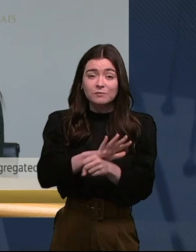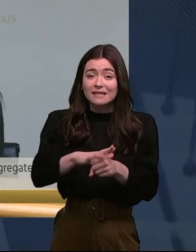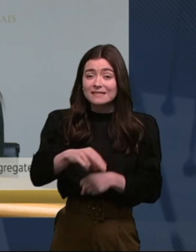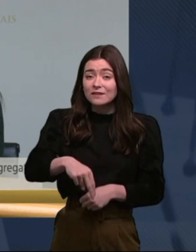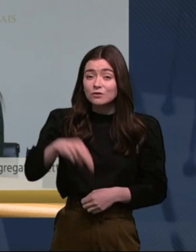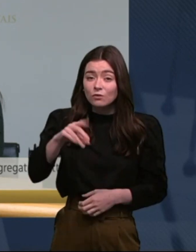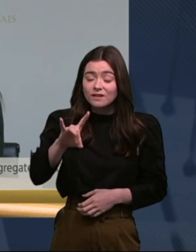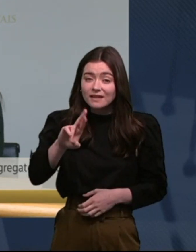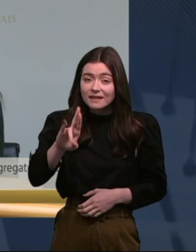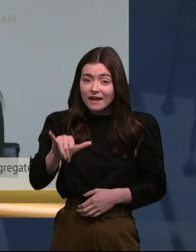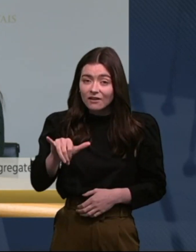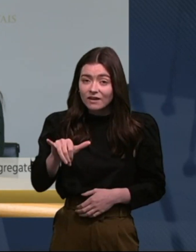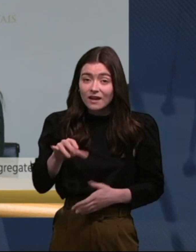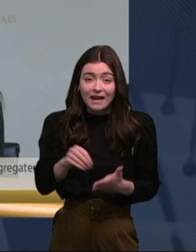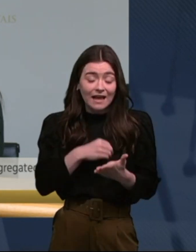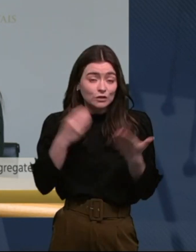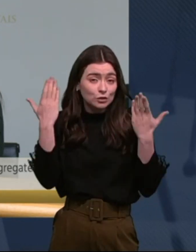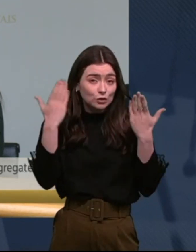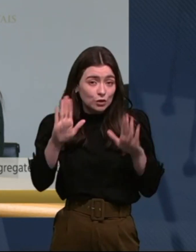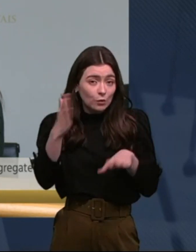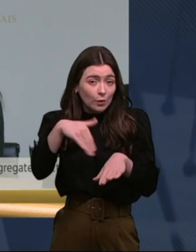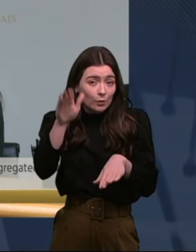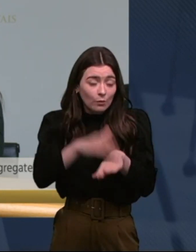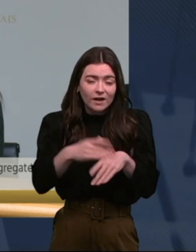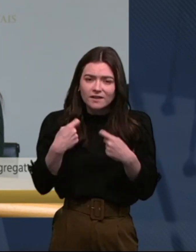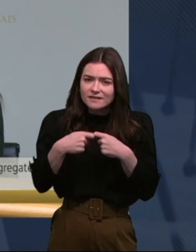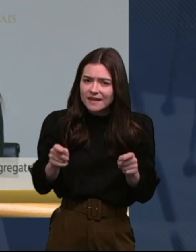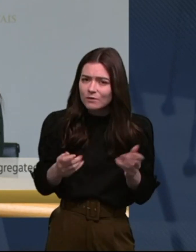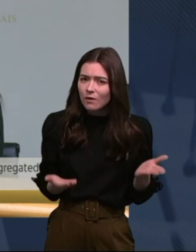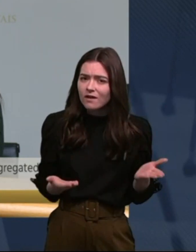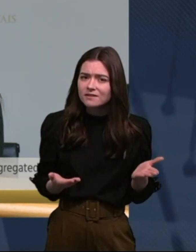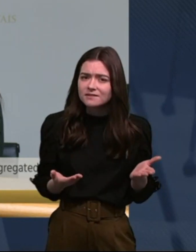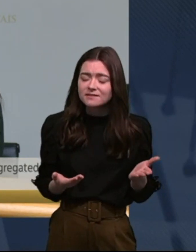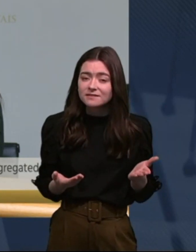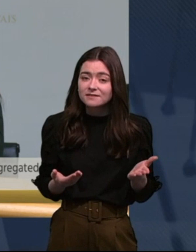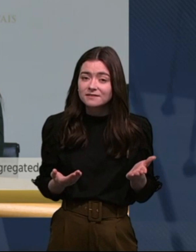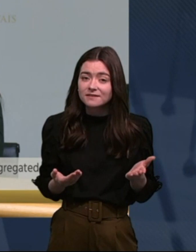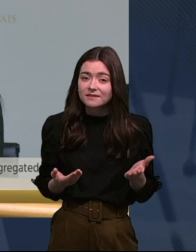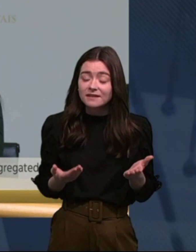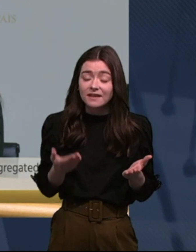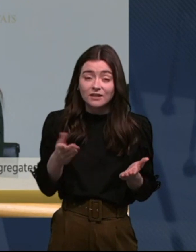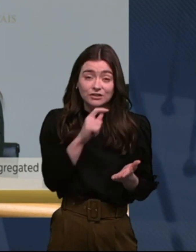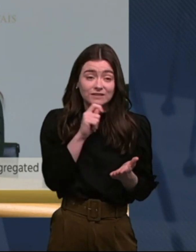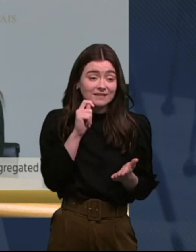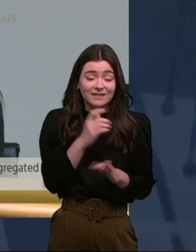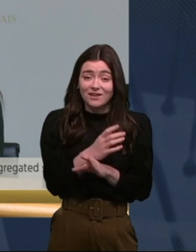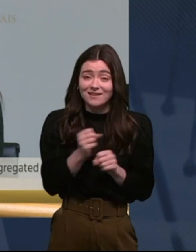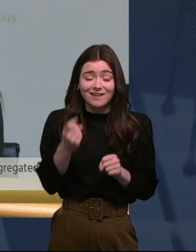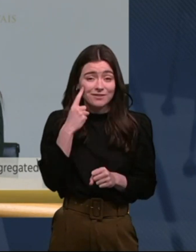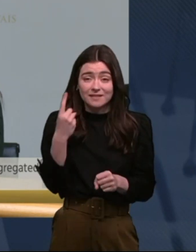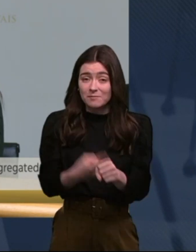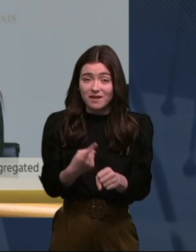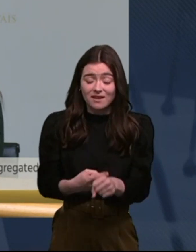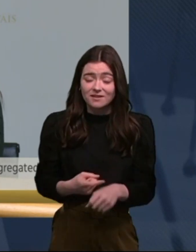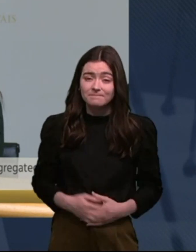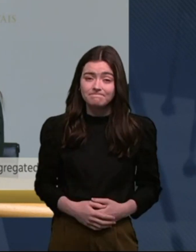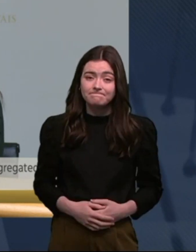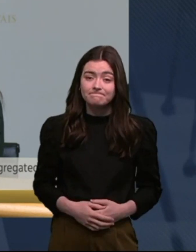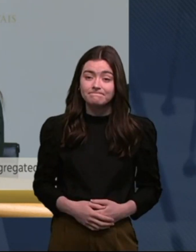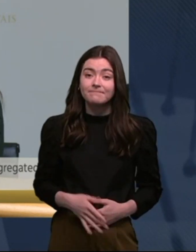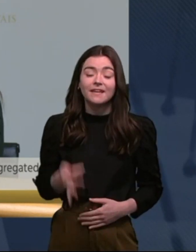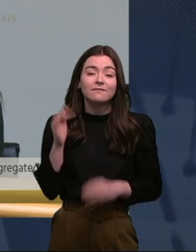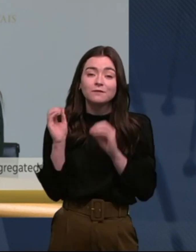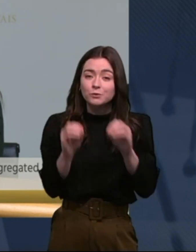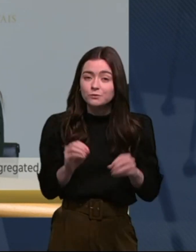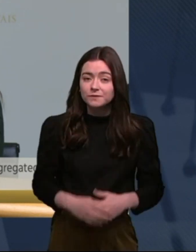I had to show her on the map where the town was. And she said, I'll never see him again if he